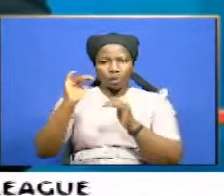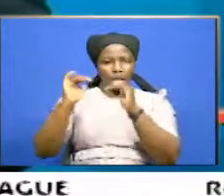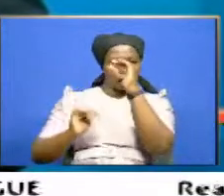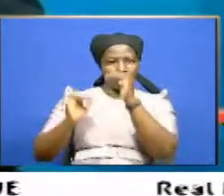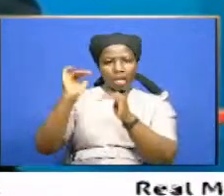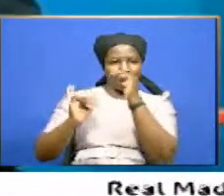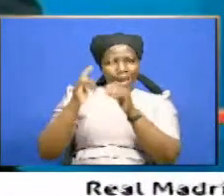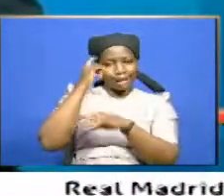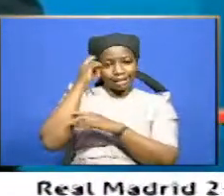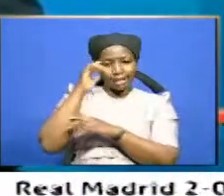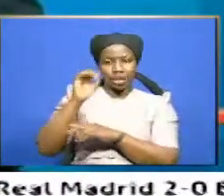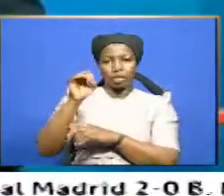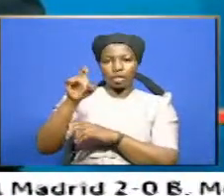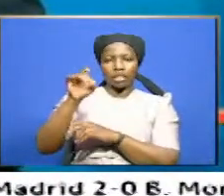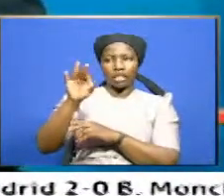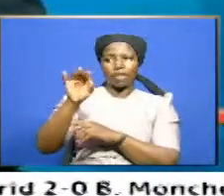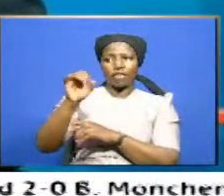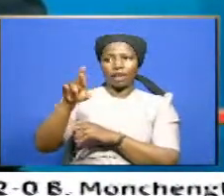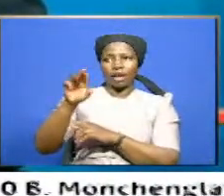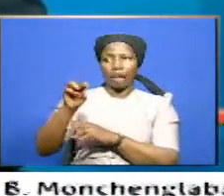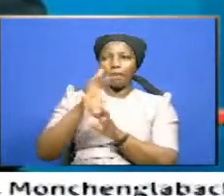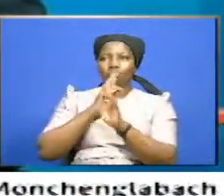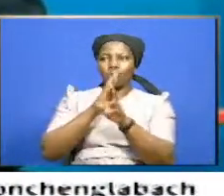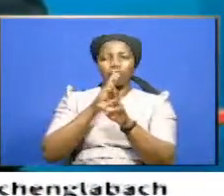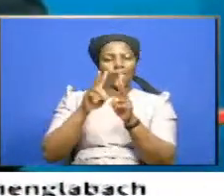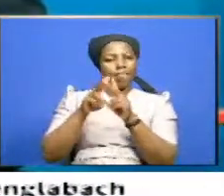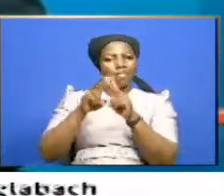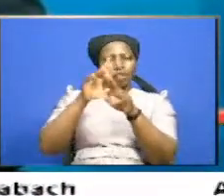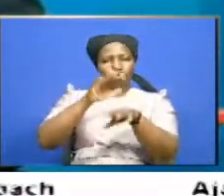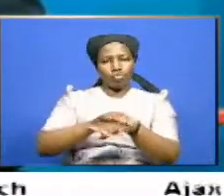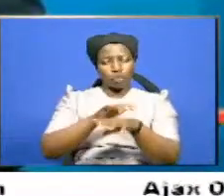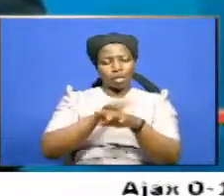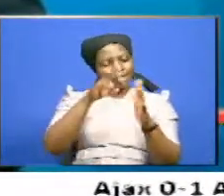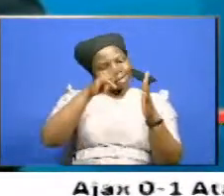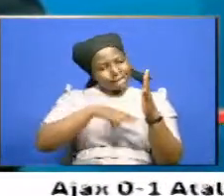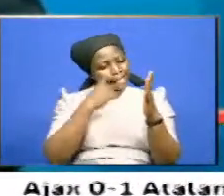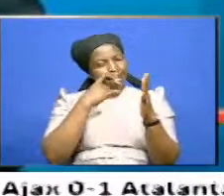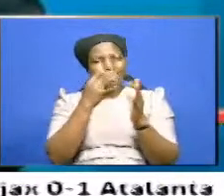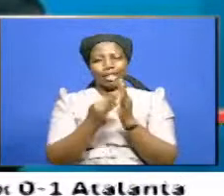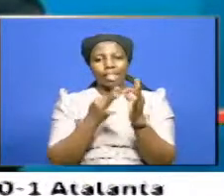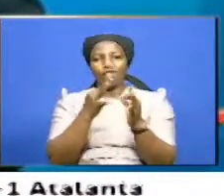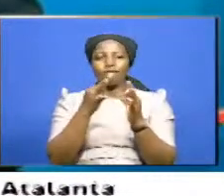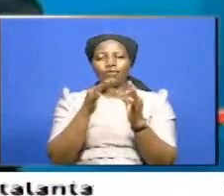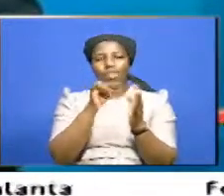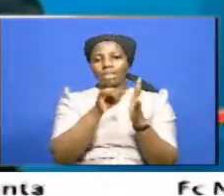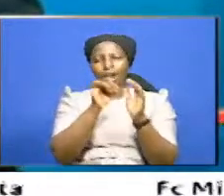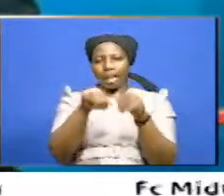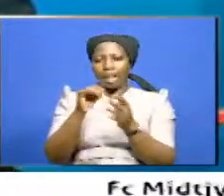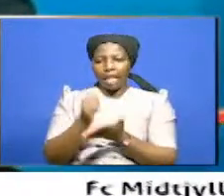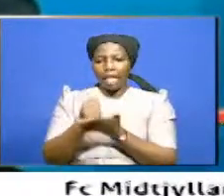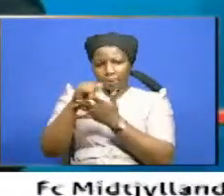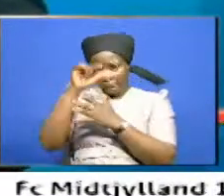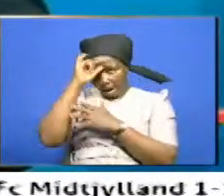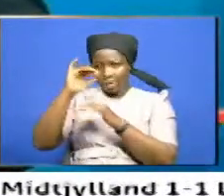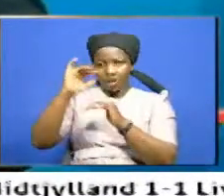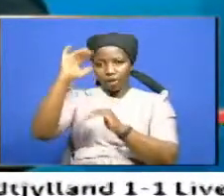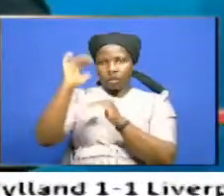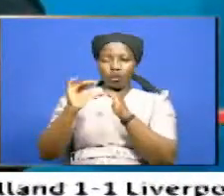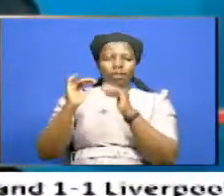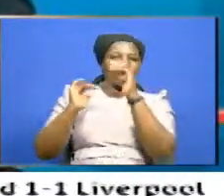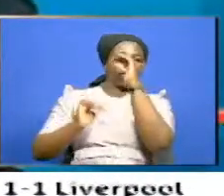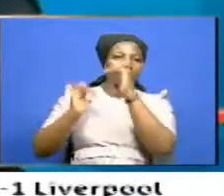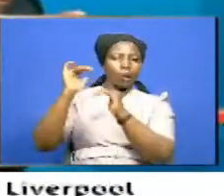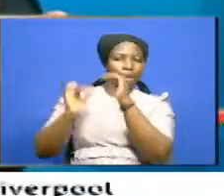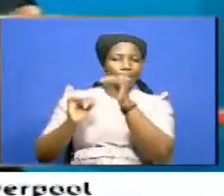good starting point to just read and see some of those things that we think as Oxfam can help the government to reduce inequality, even as we focus on a